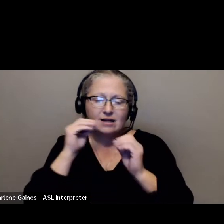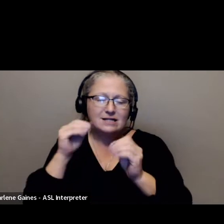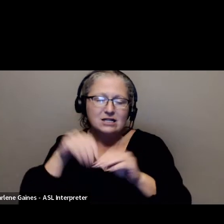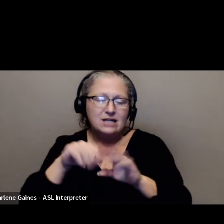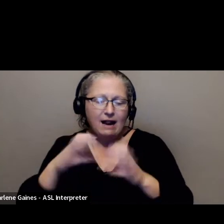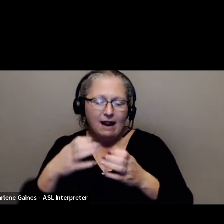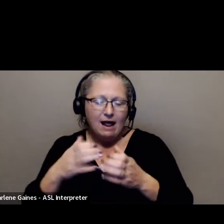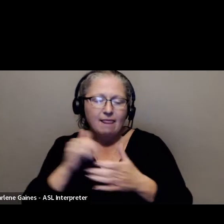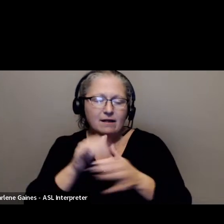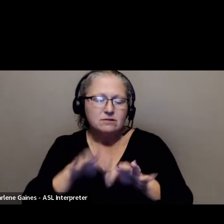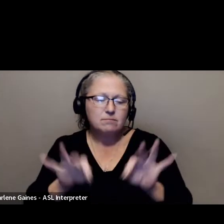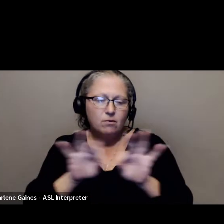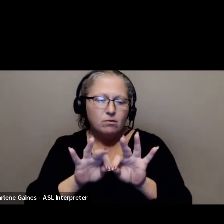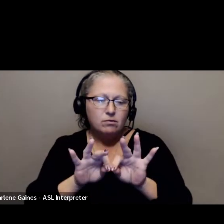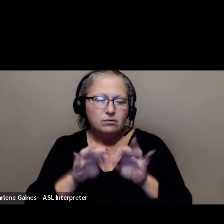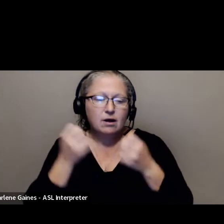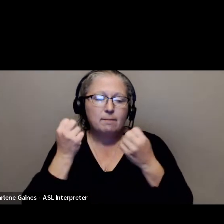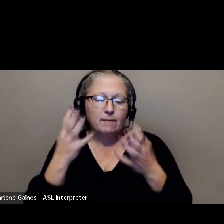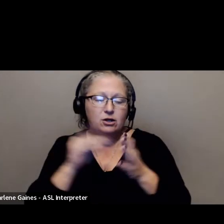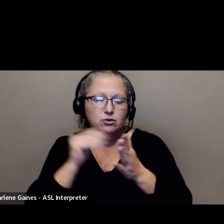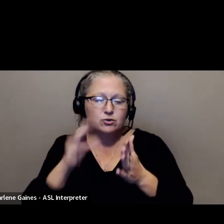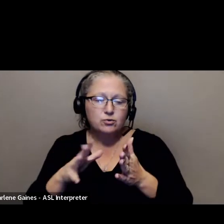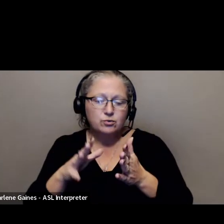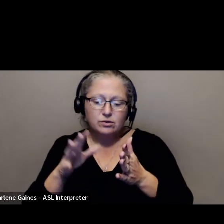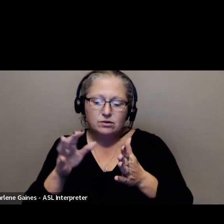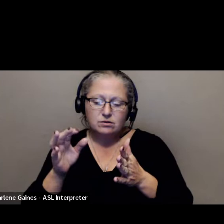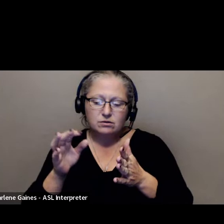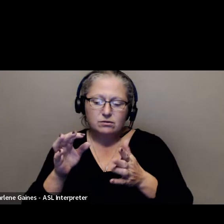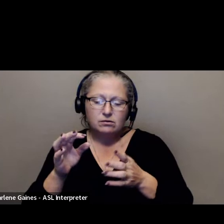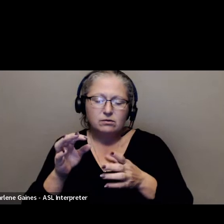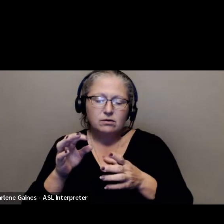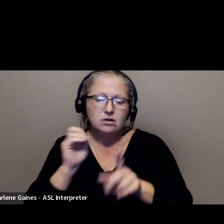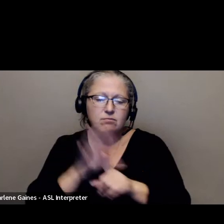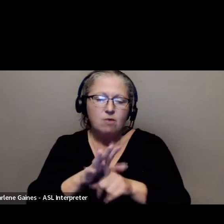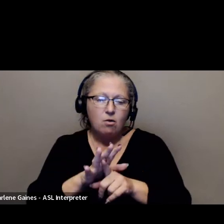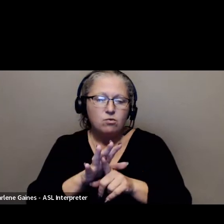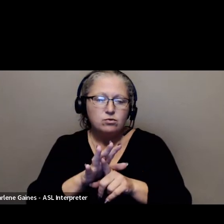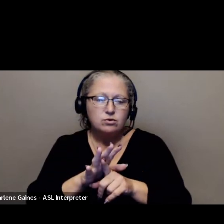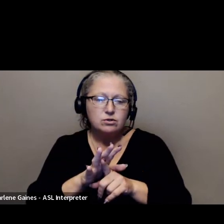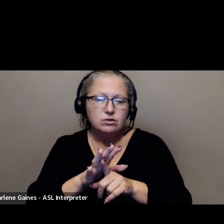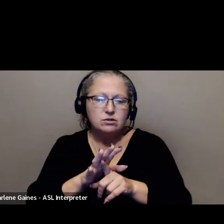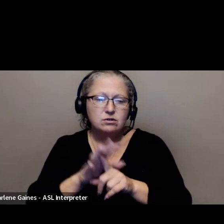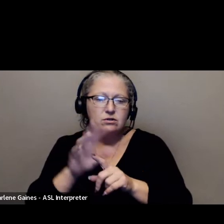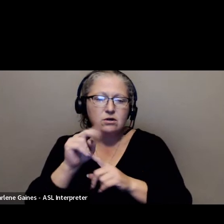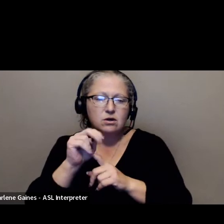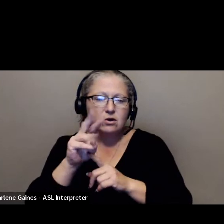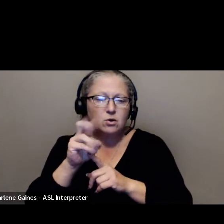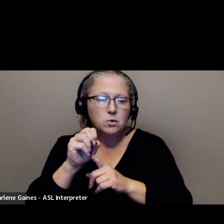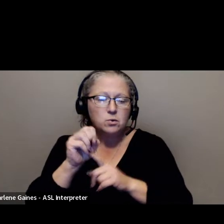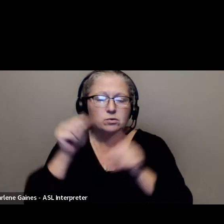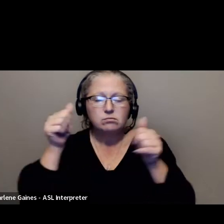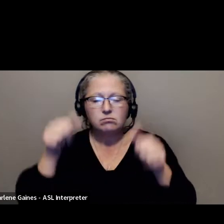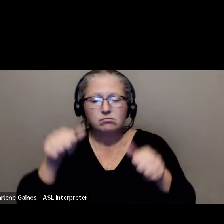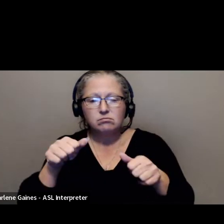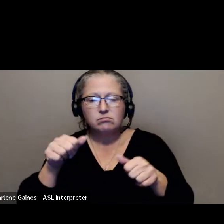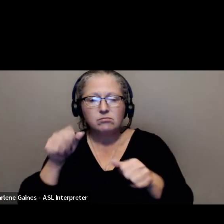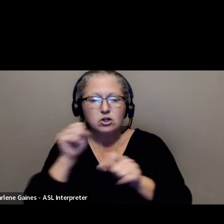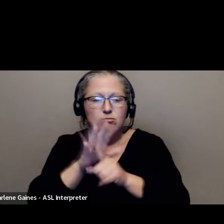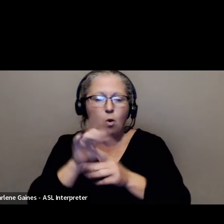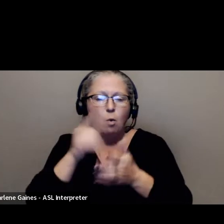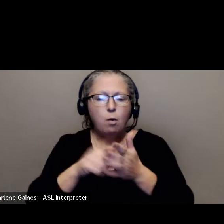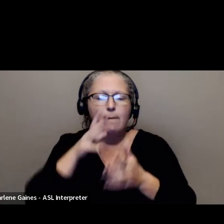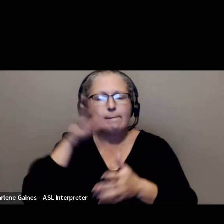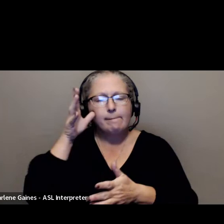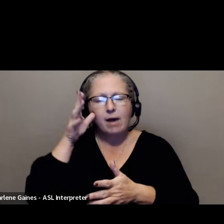very important note. A lot of our students are exposed to propaganda. A lot of our students are exposed to what their parents tell